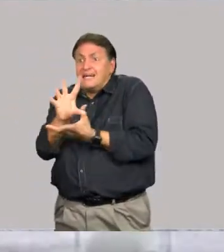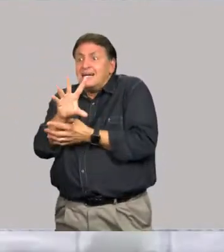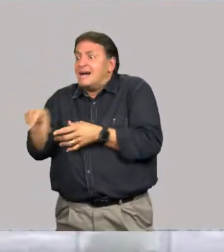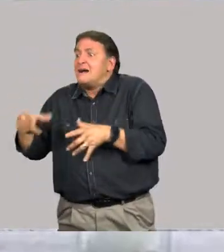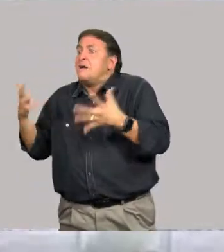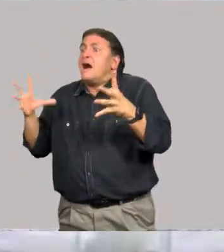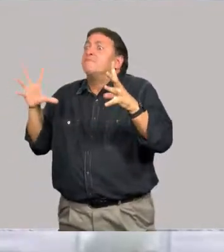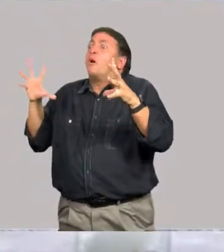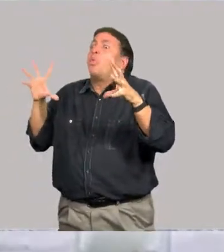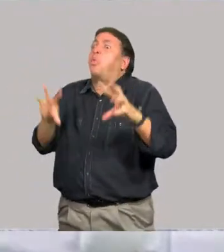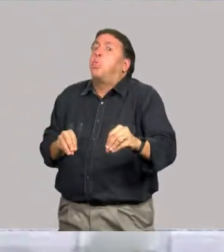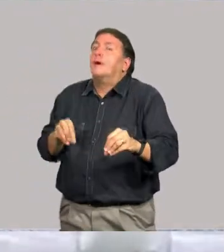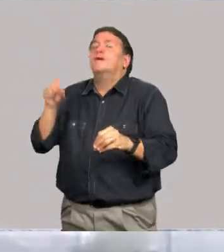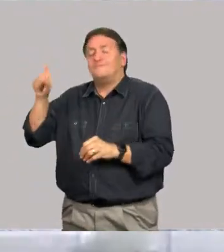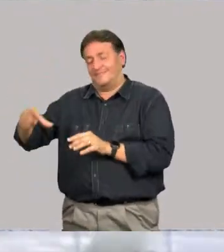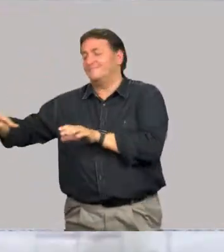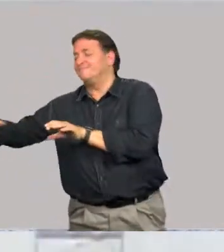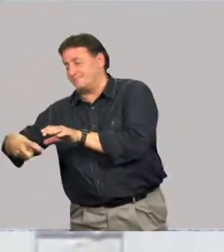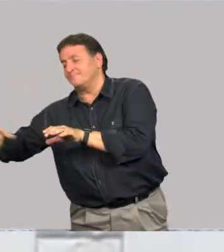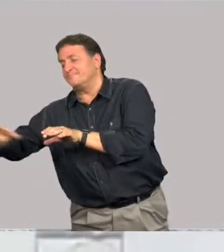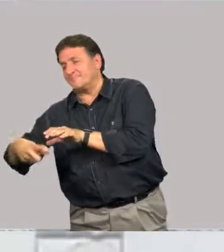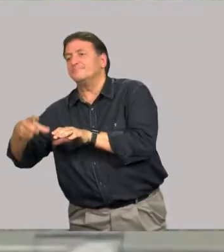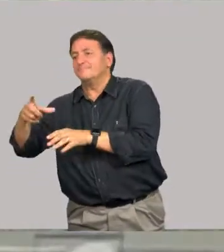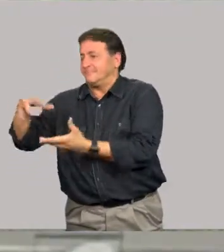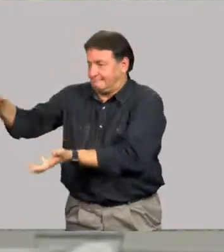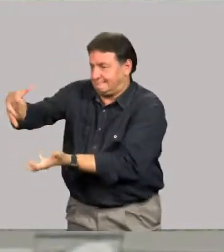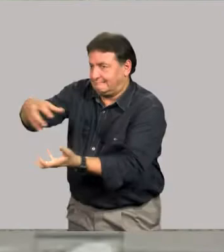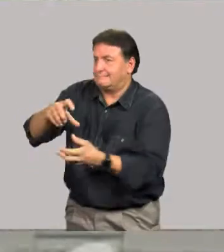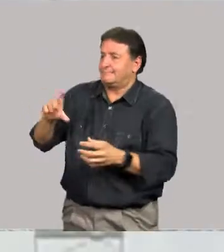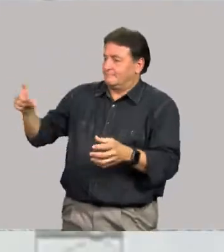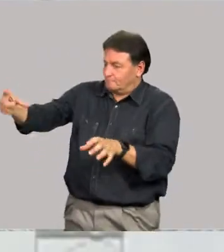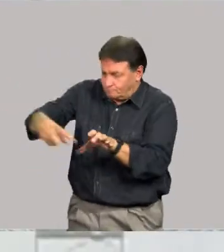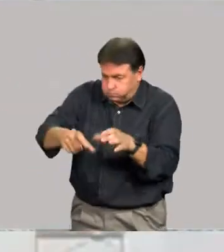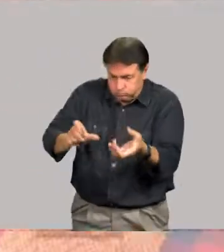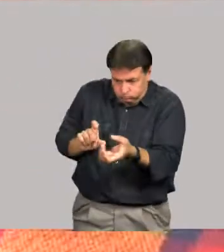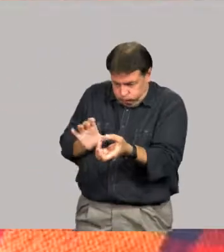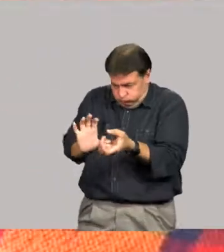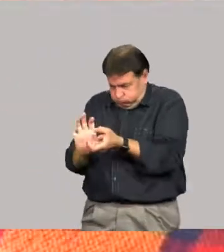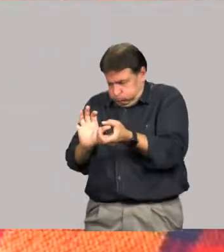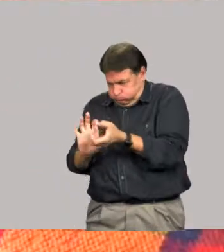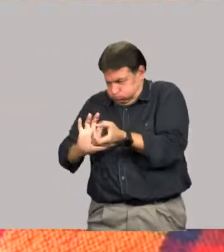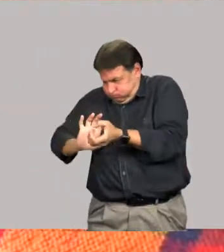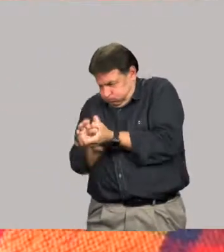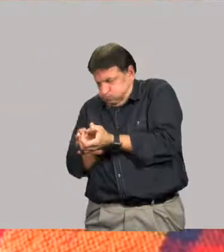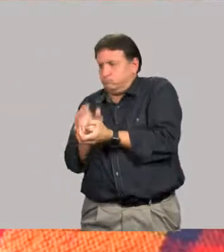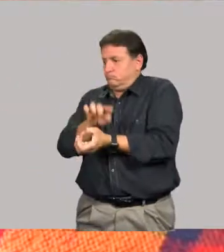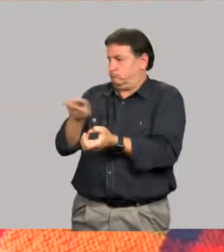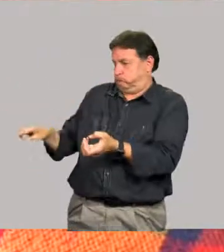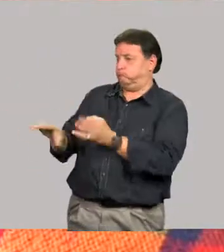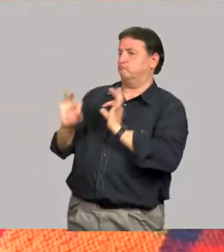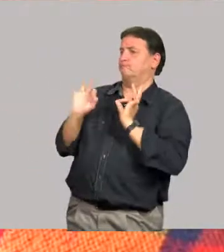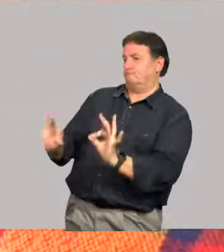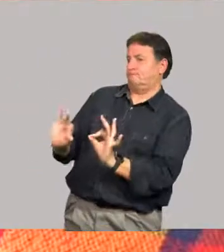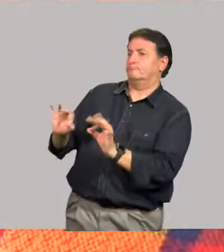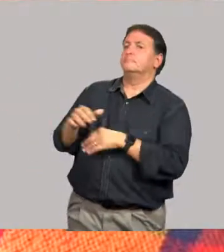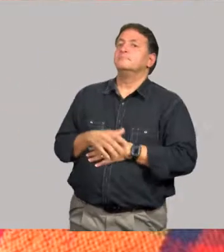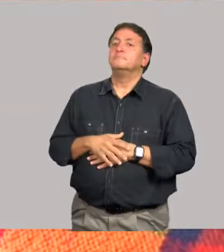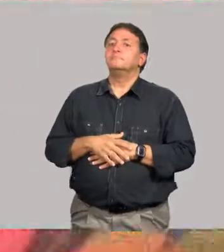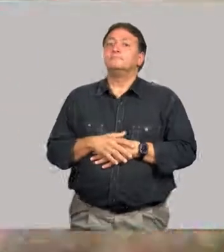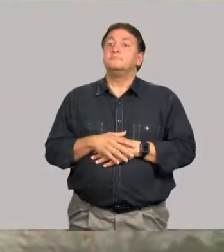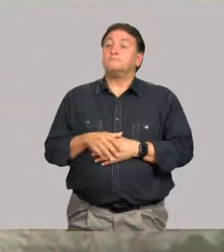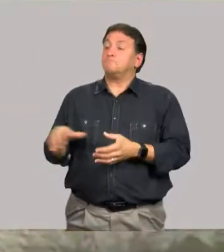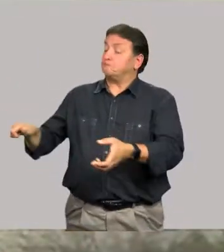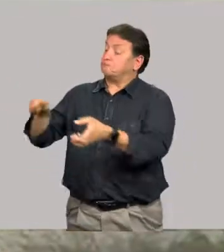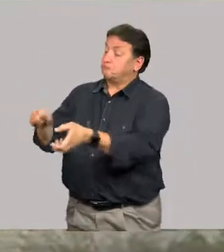to evacuate or shelter in place. If there's a power outage in your area, you'll need a battery-powered radio to hear